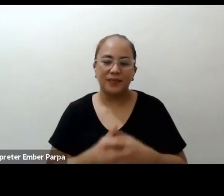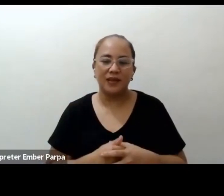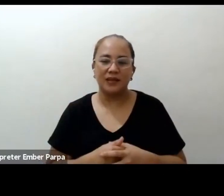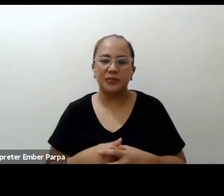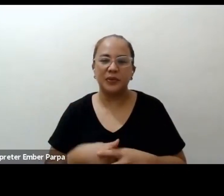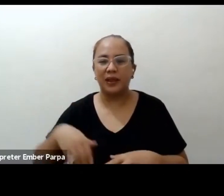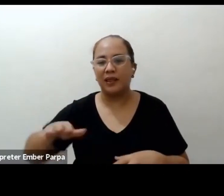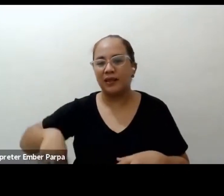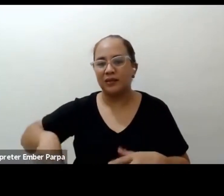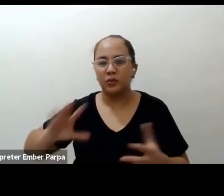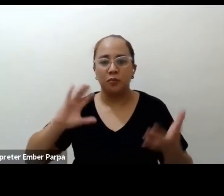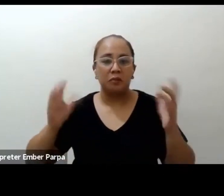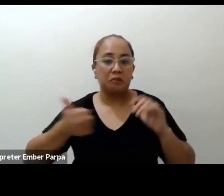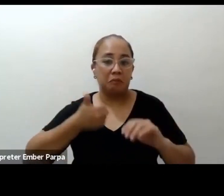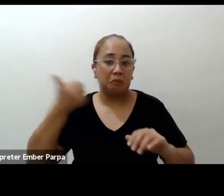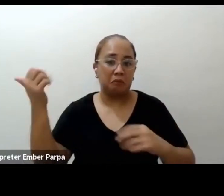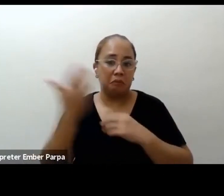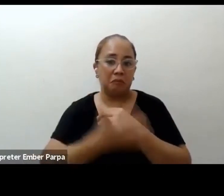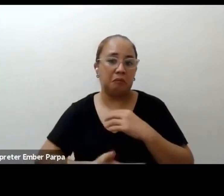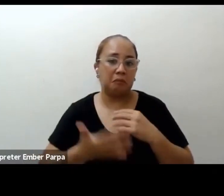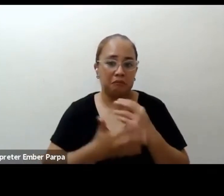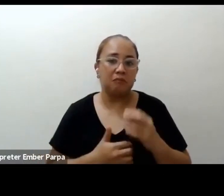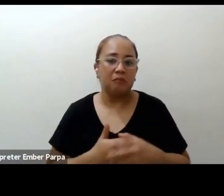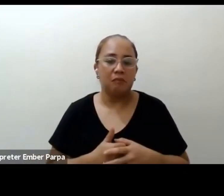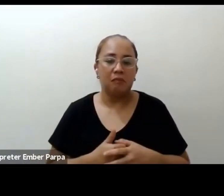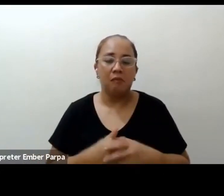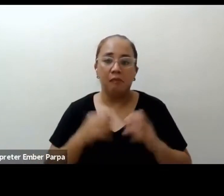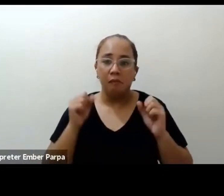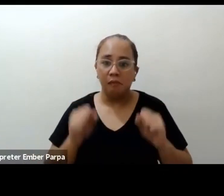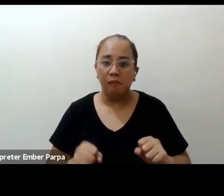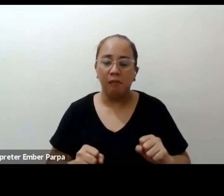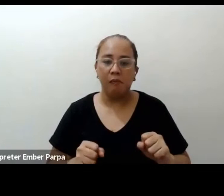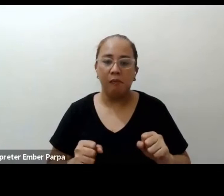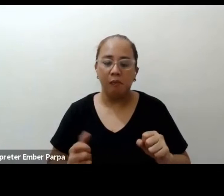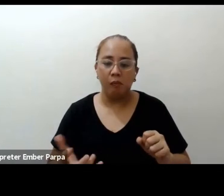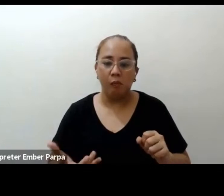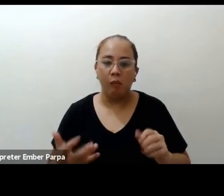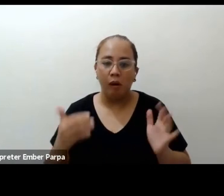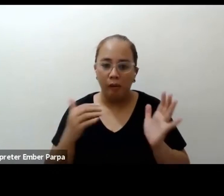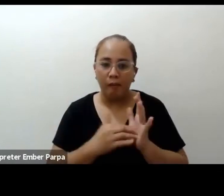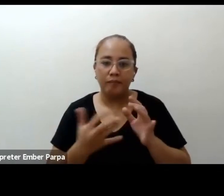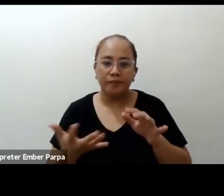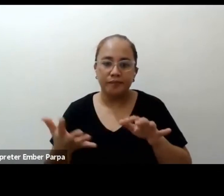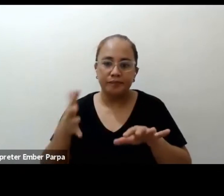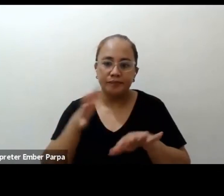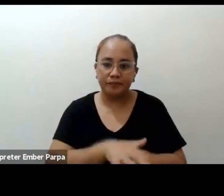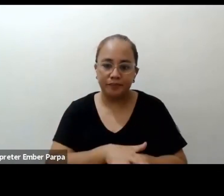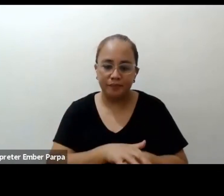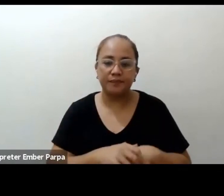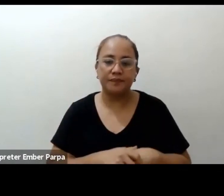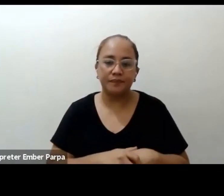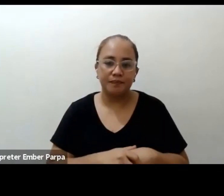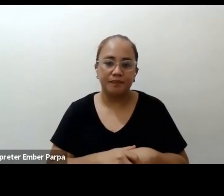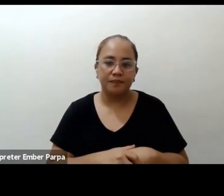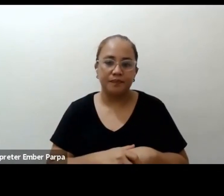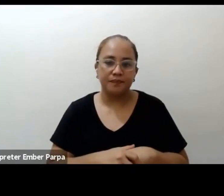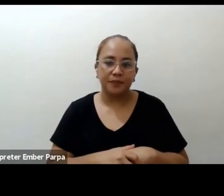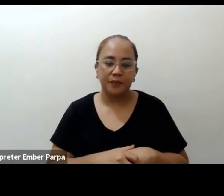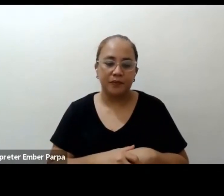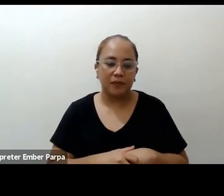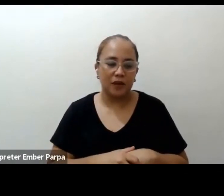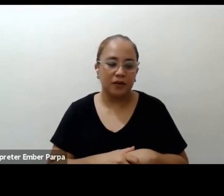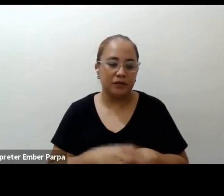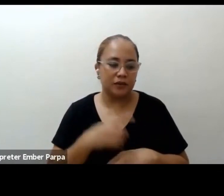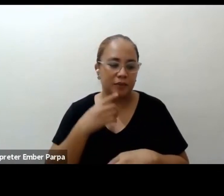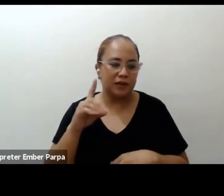compared with other countries, no? Can we reintegrate, no? I think that was a term kasi Dr.